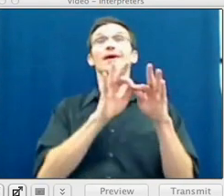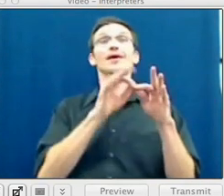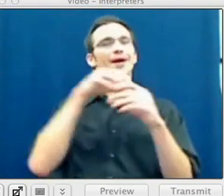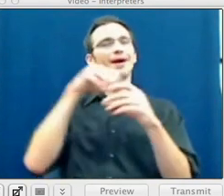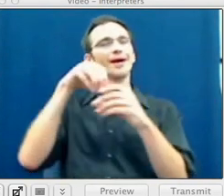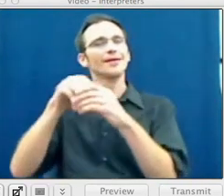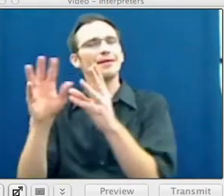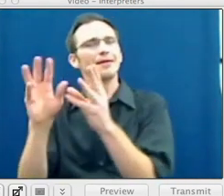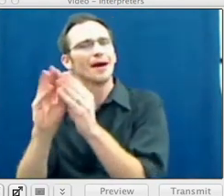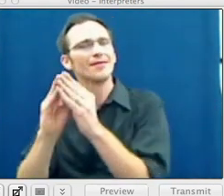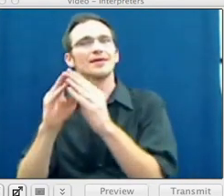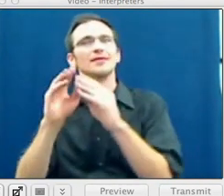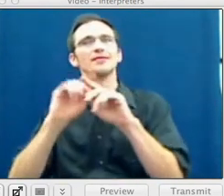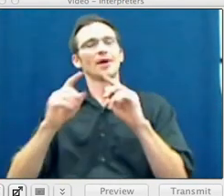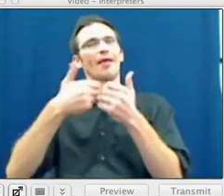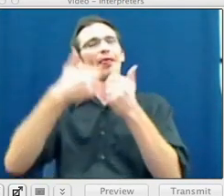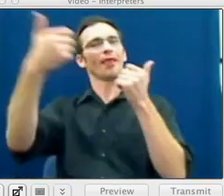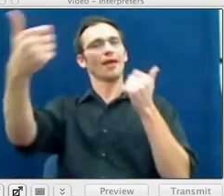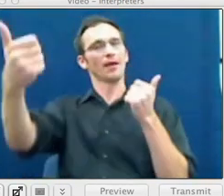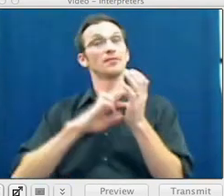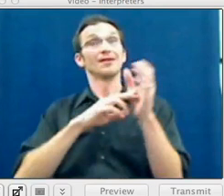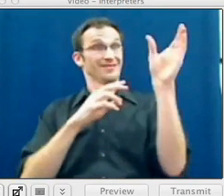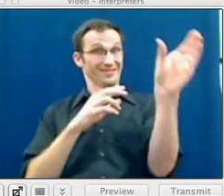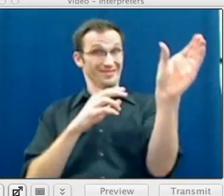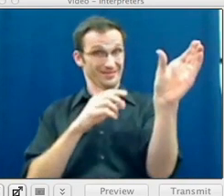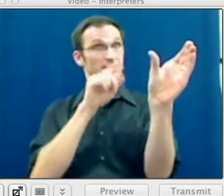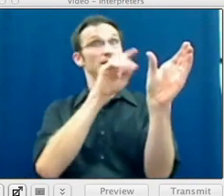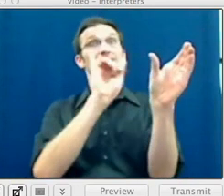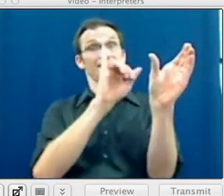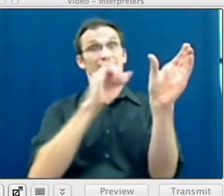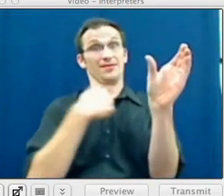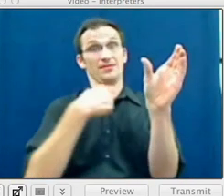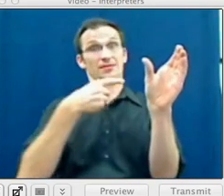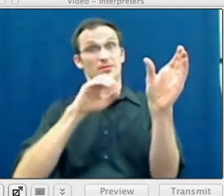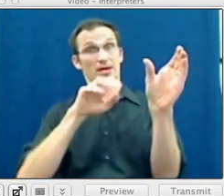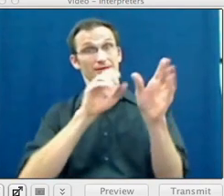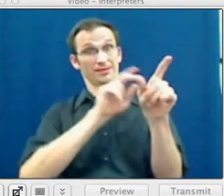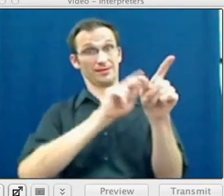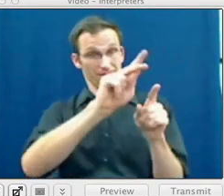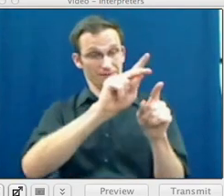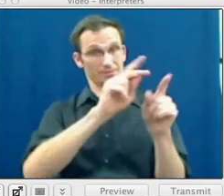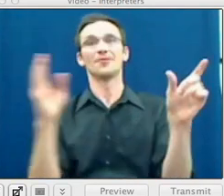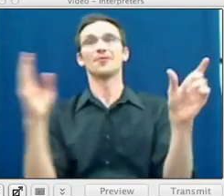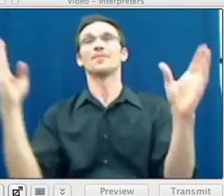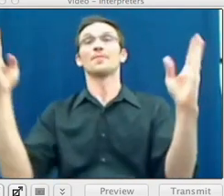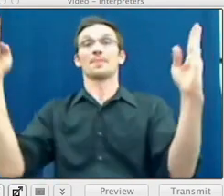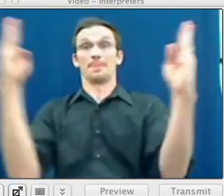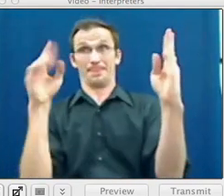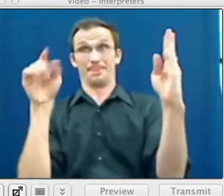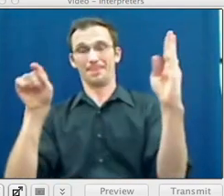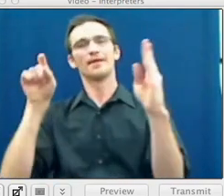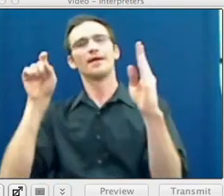professions, then the other ethical bookend that has to be put into place is the institution of reflective practices.